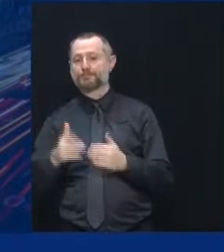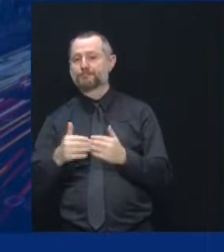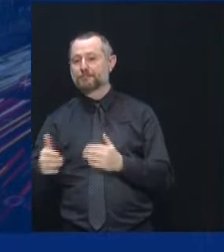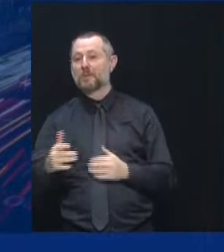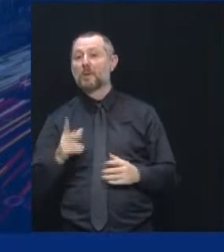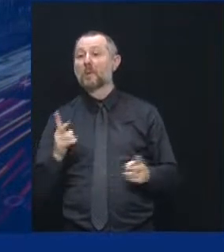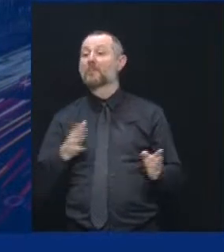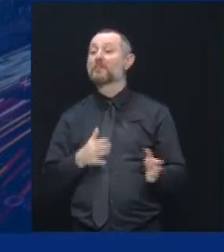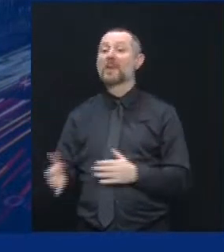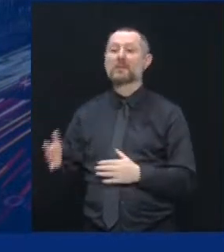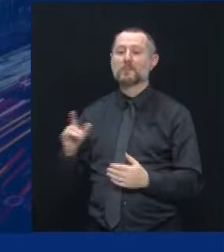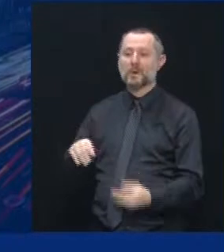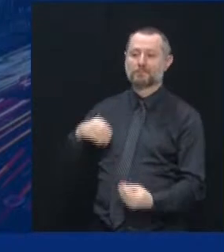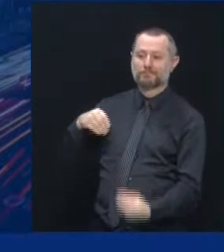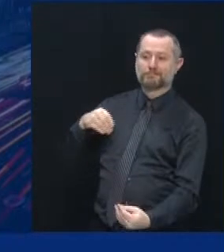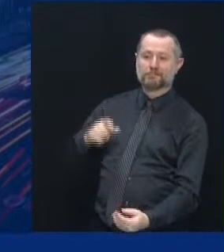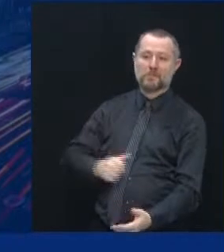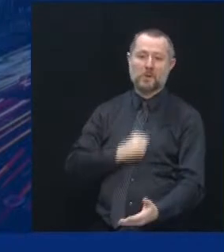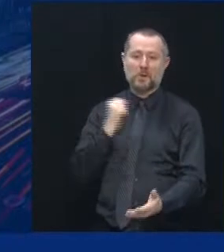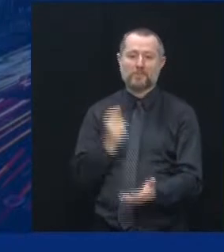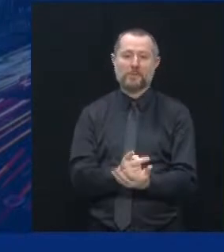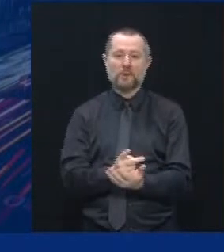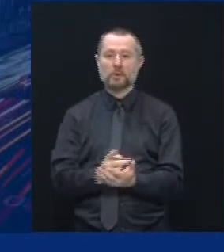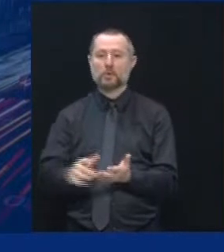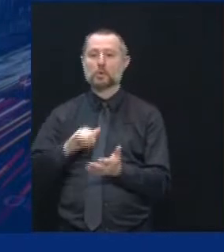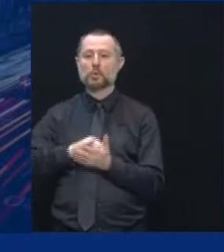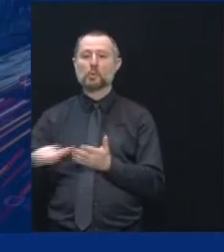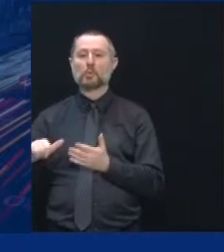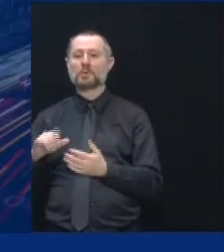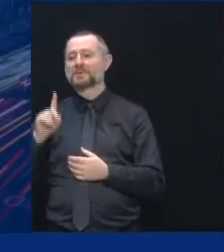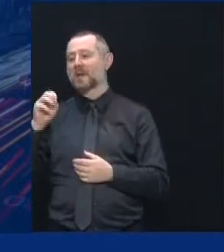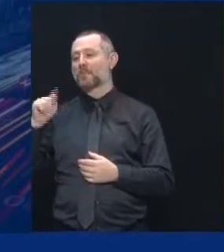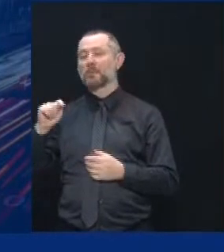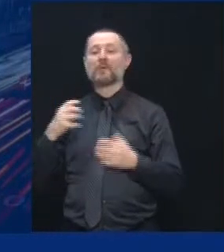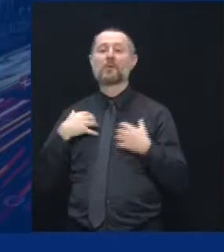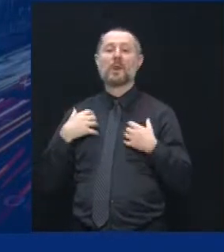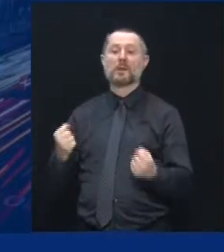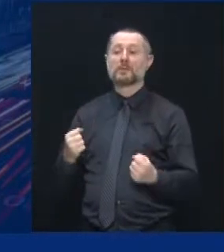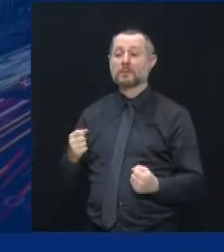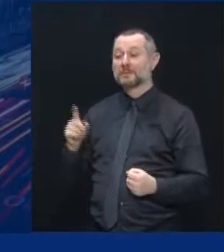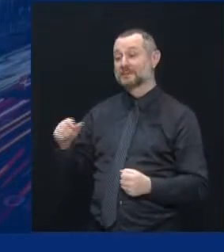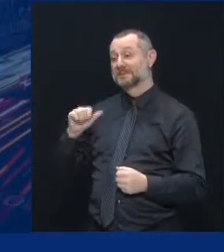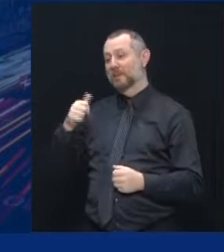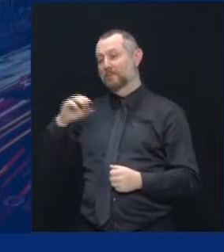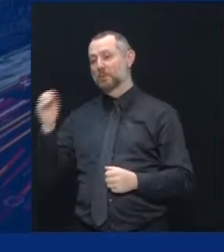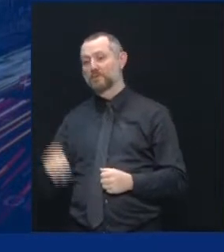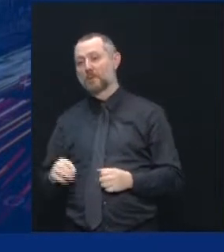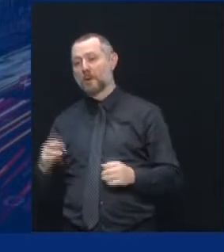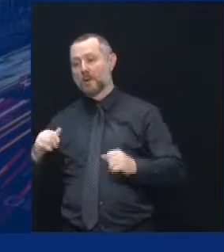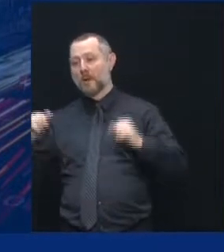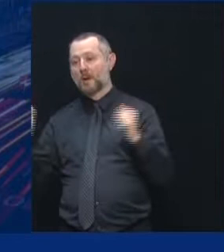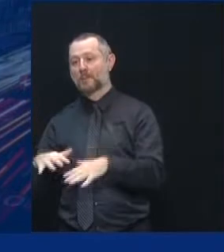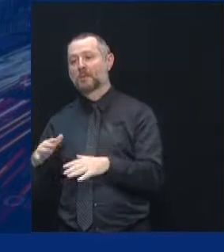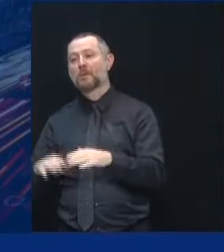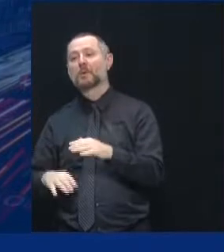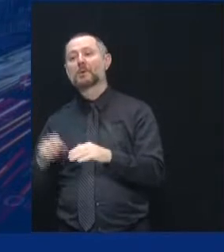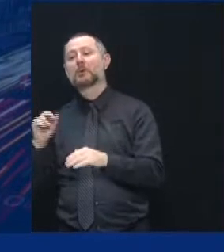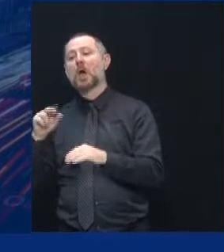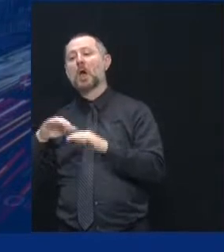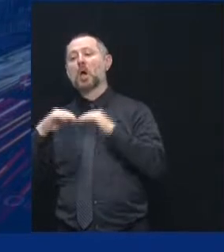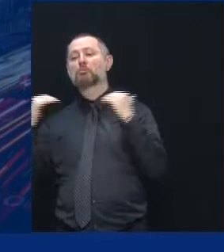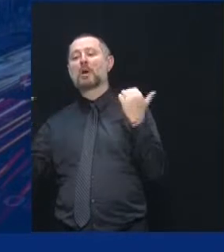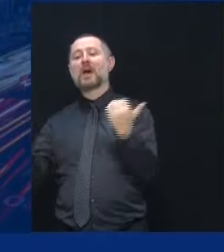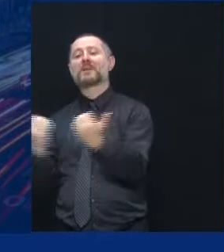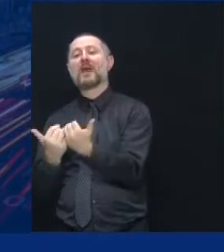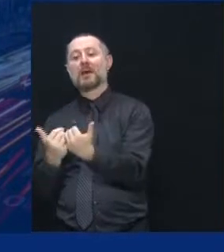to be approved by the State Department of Health. It's 10% of capacity for arenas 10,000 and above, which